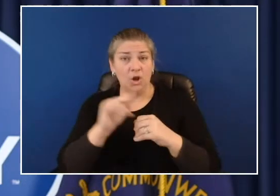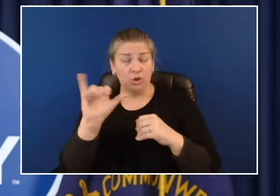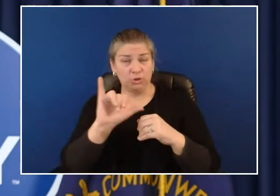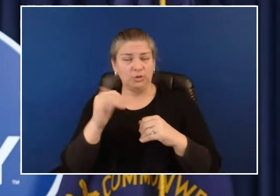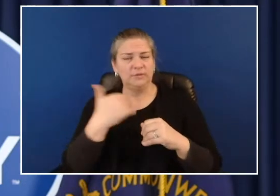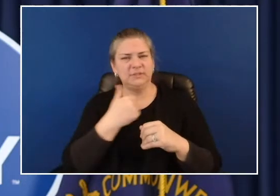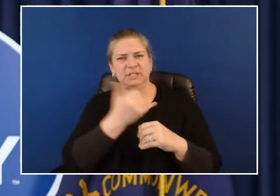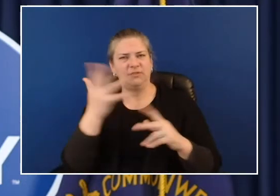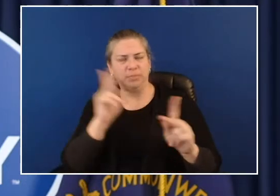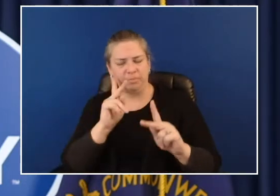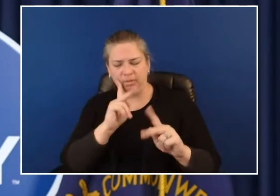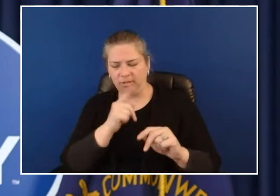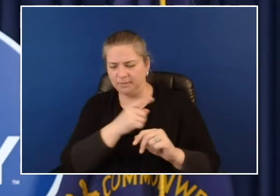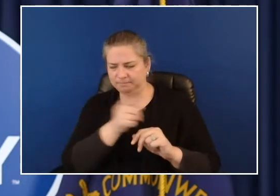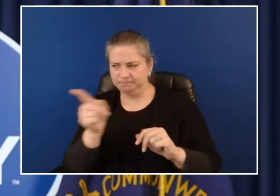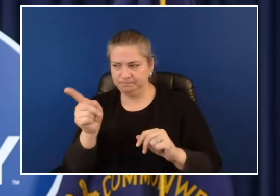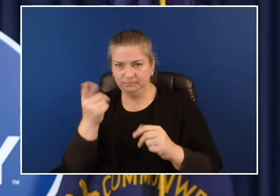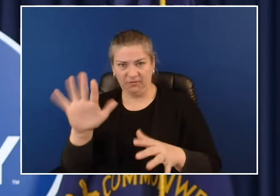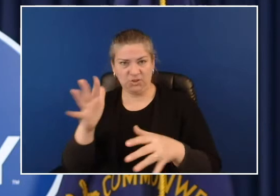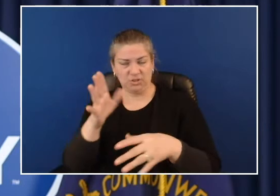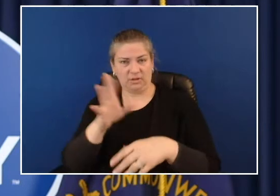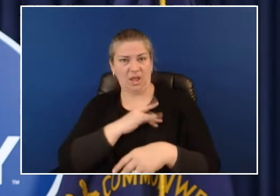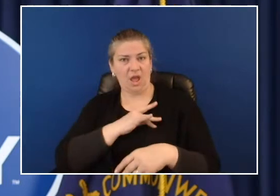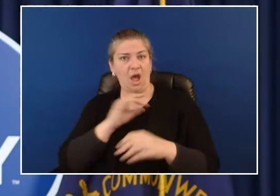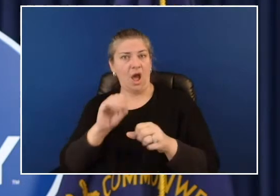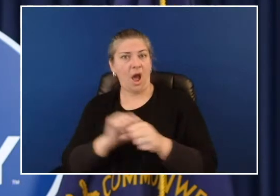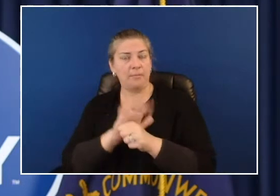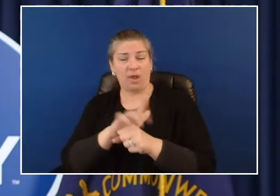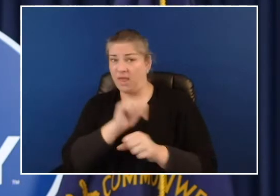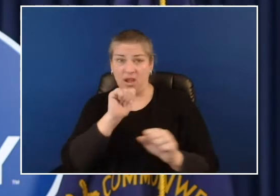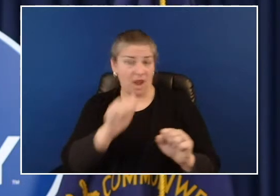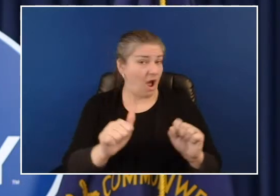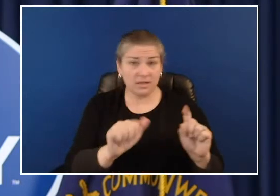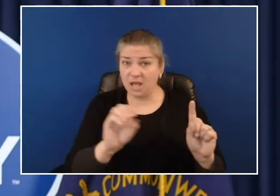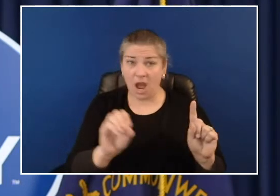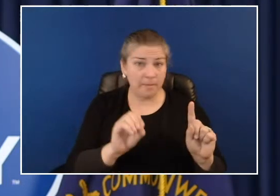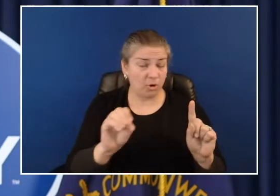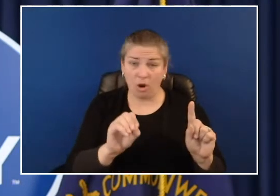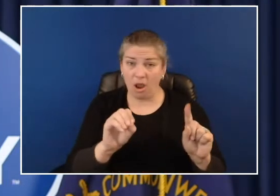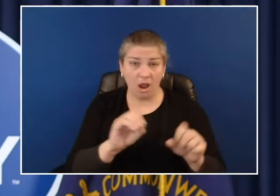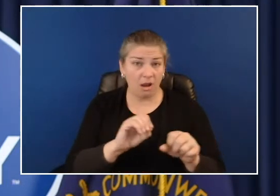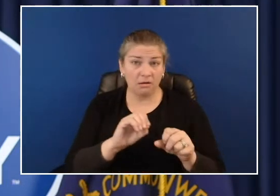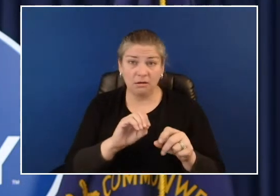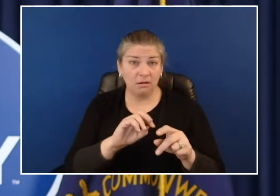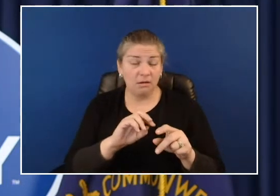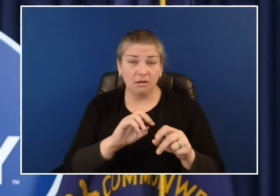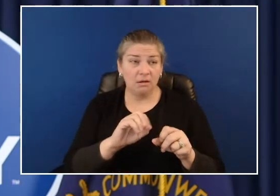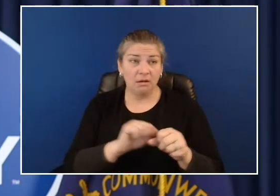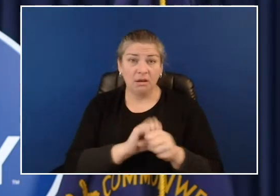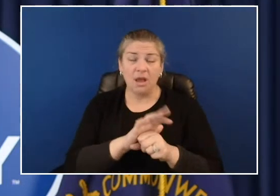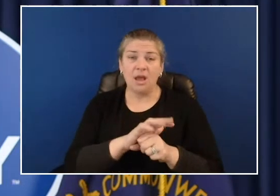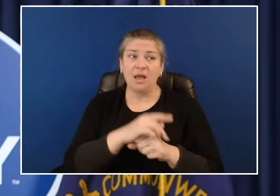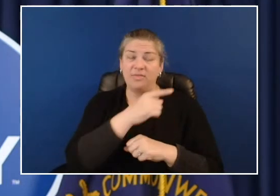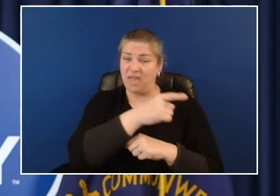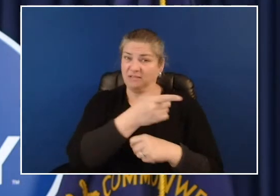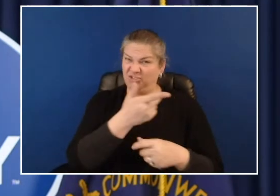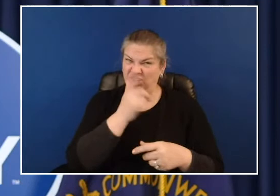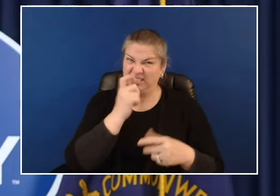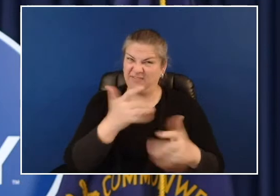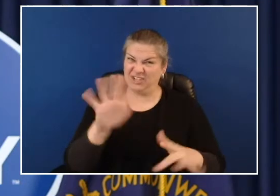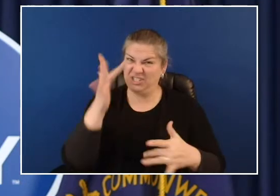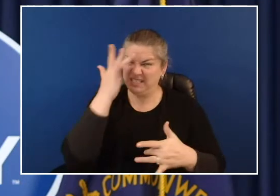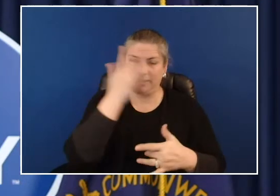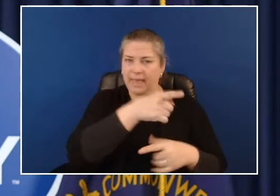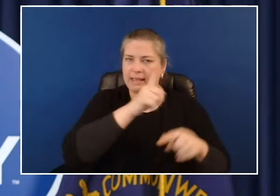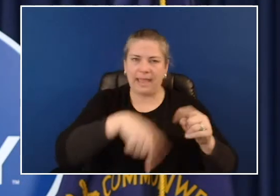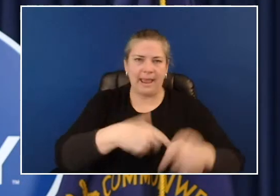that have gotten Omicron that weren't vaccinated, that have survived, that can't get vaccinated for a certain period of time, or they suggest